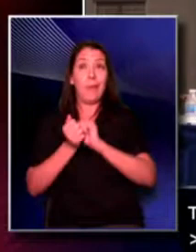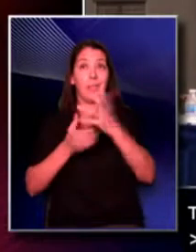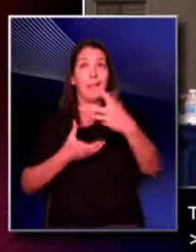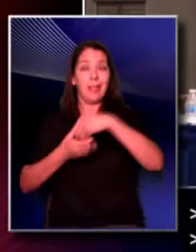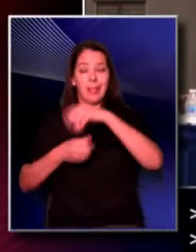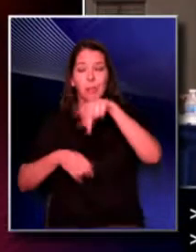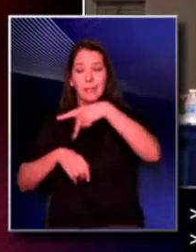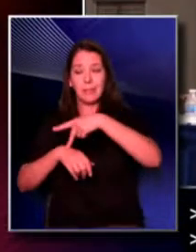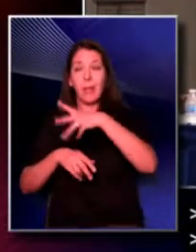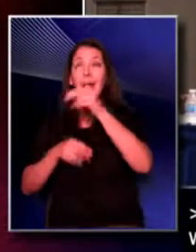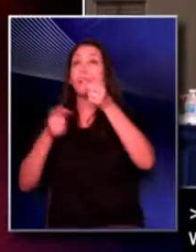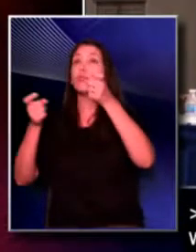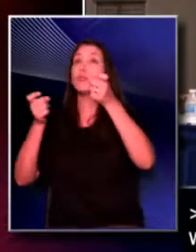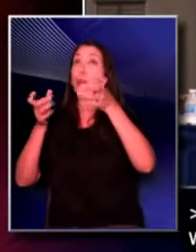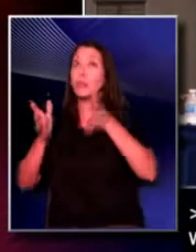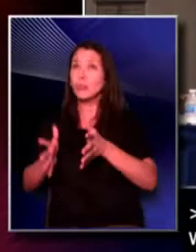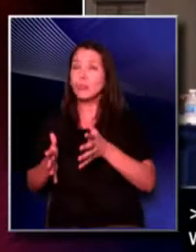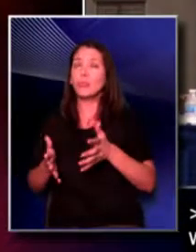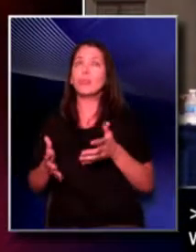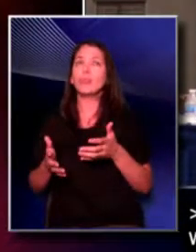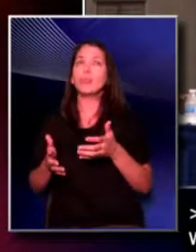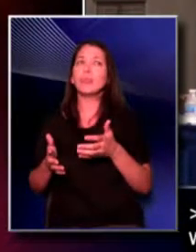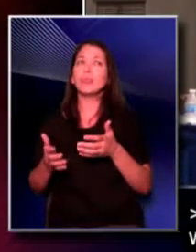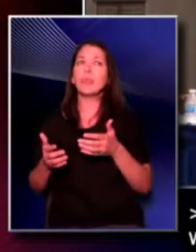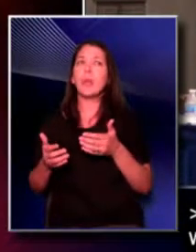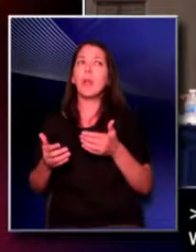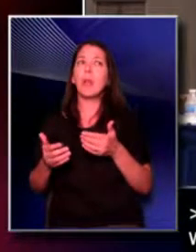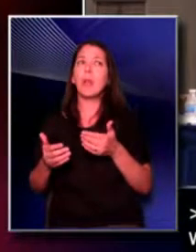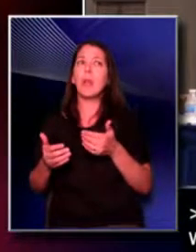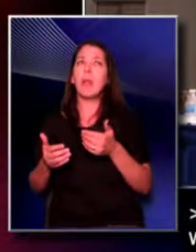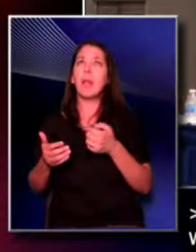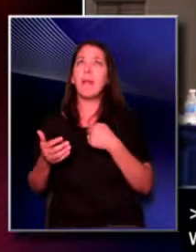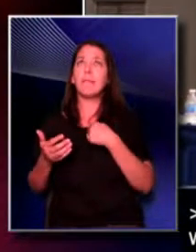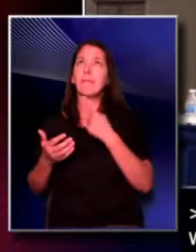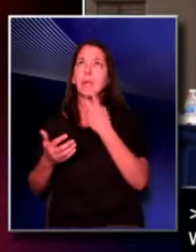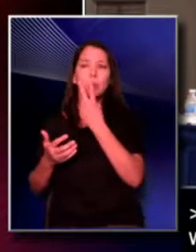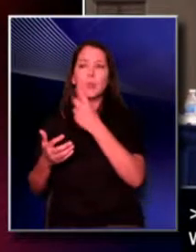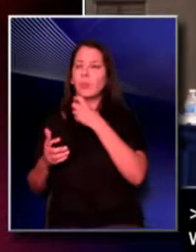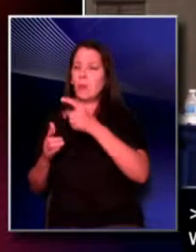and directors, Minus 2,